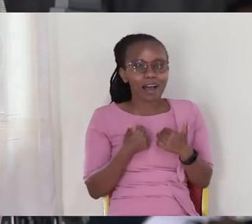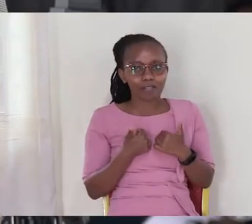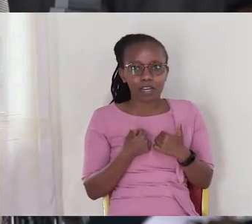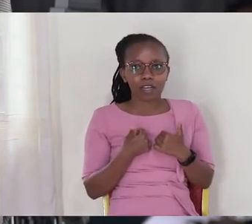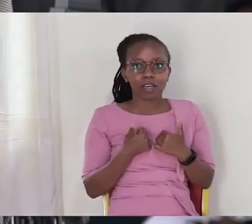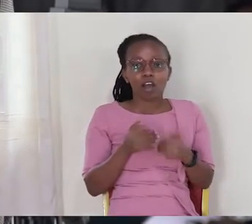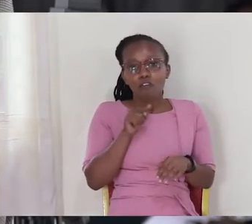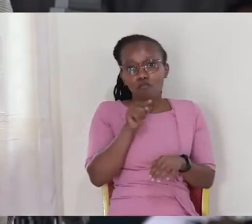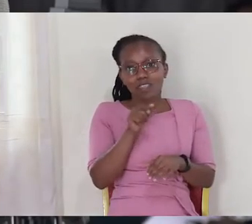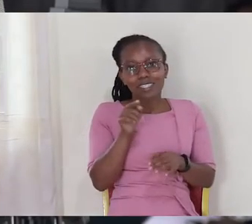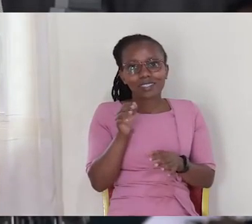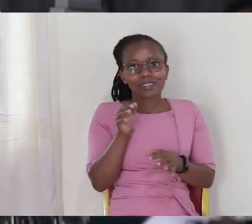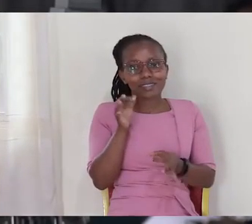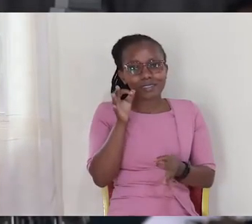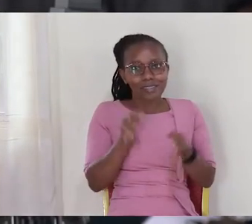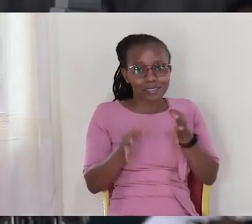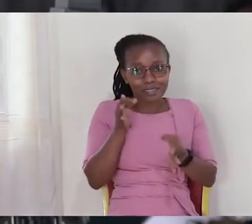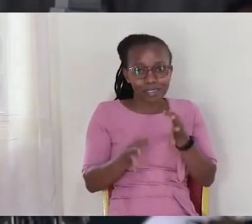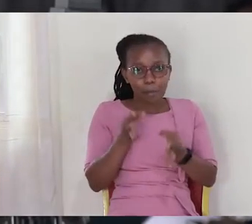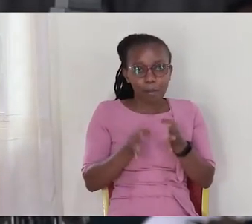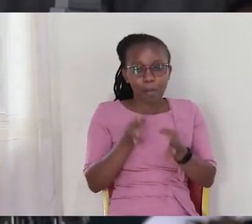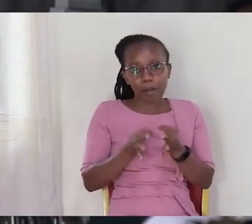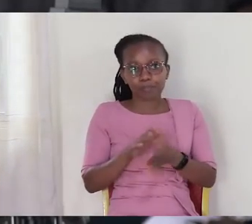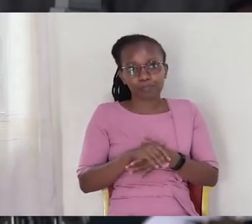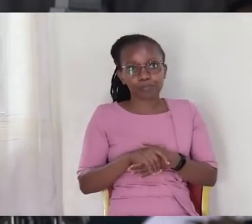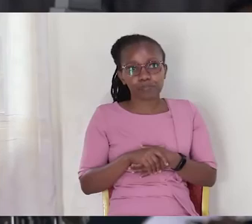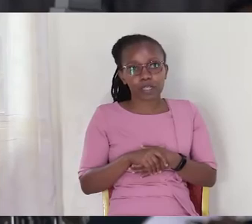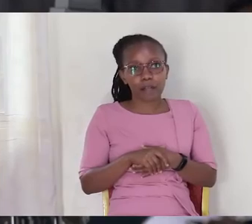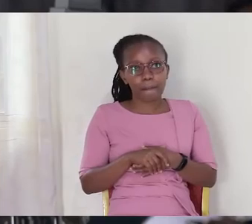kinds of injustices. I just want to say,